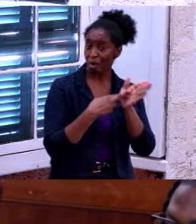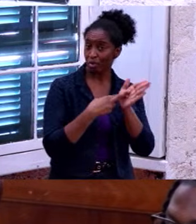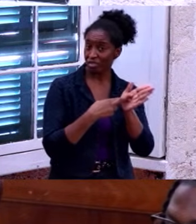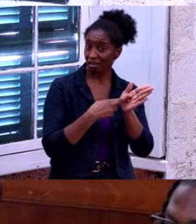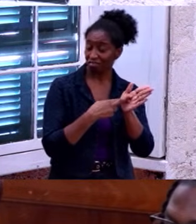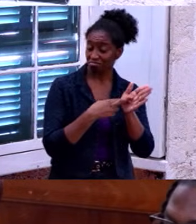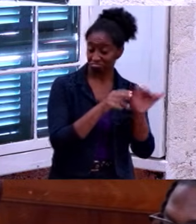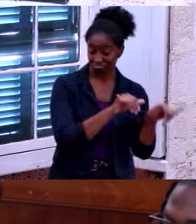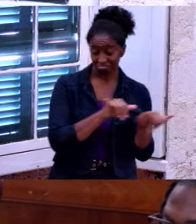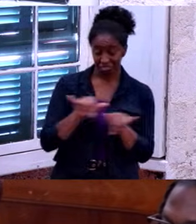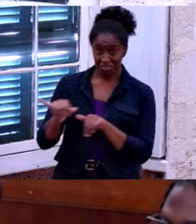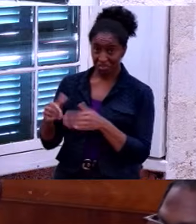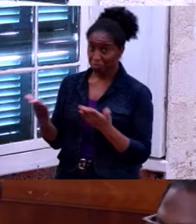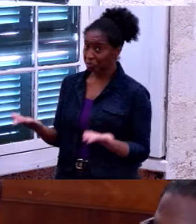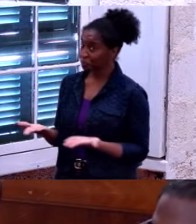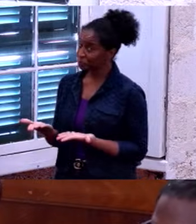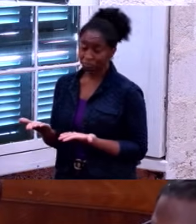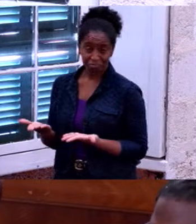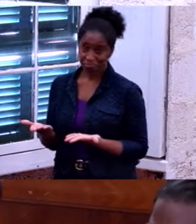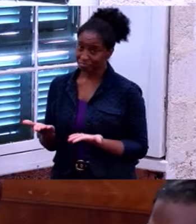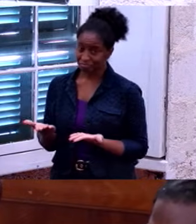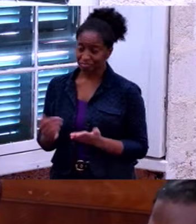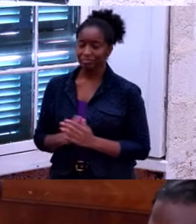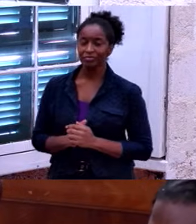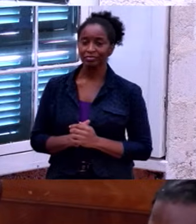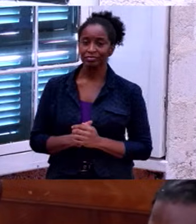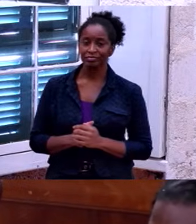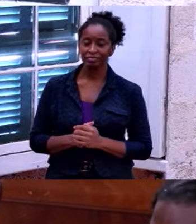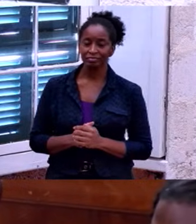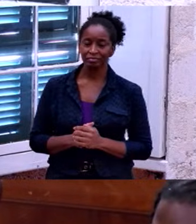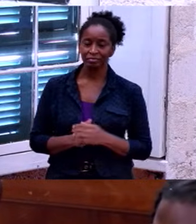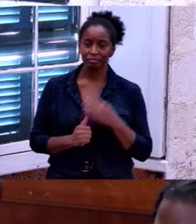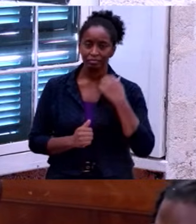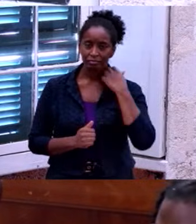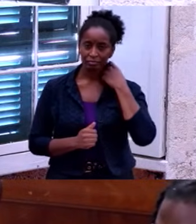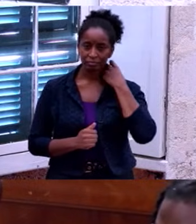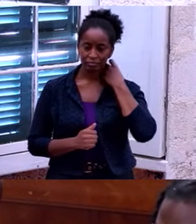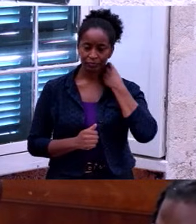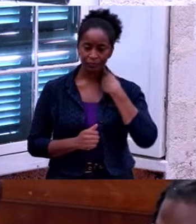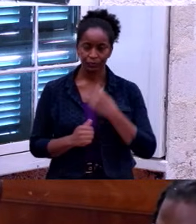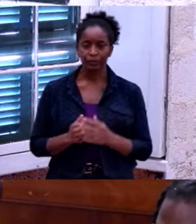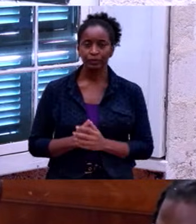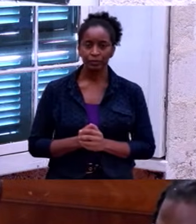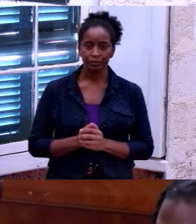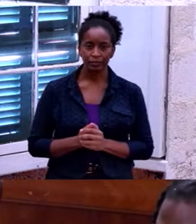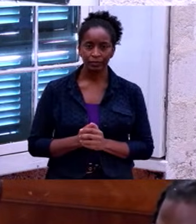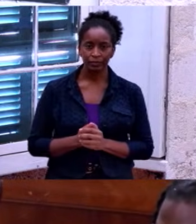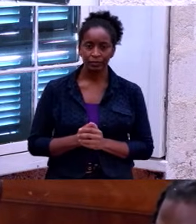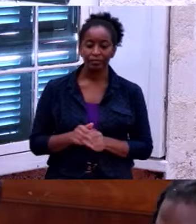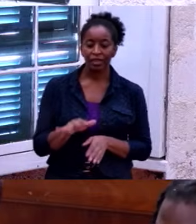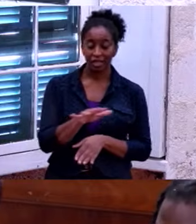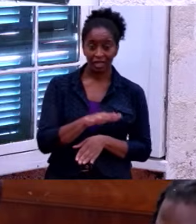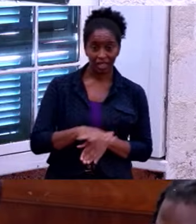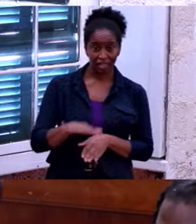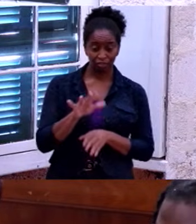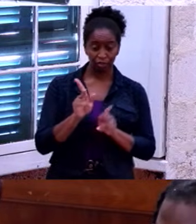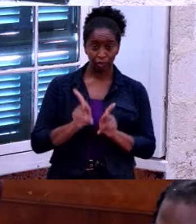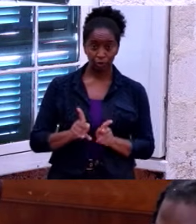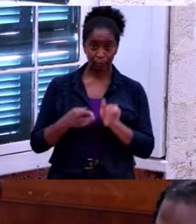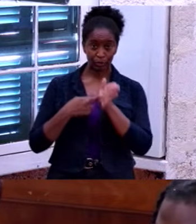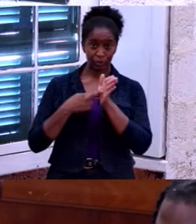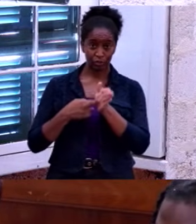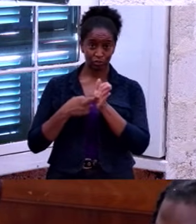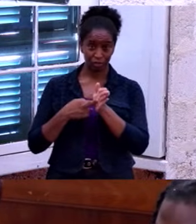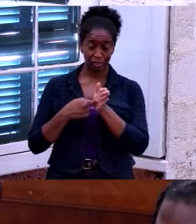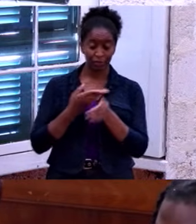that the fact that that person who is elected by the members or the people in the constituency has no voice in